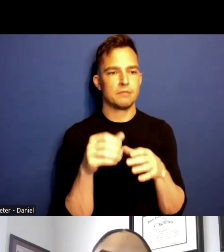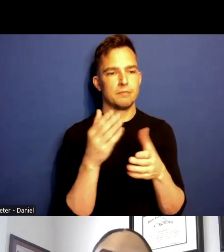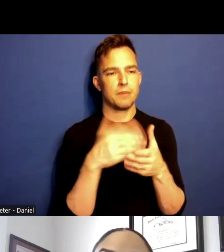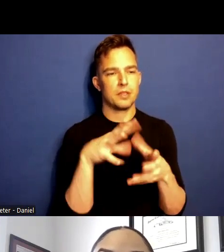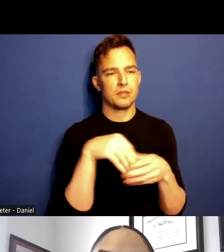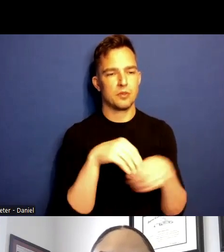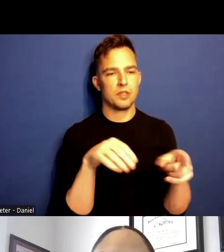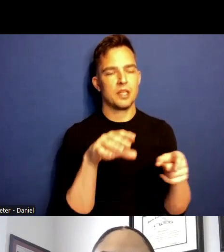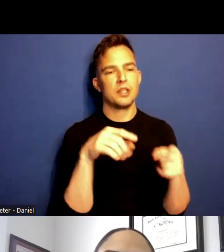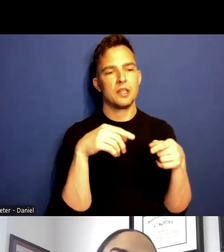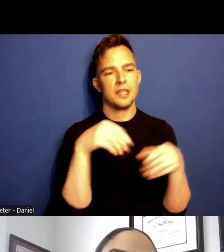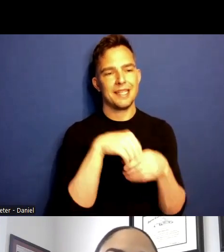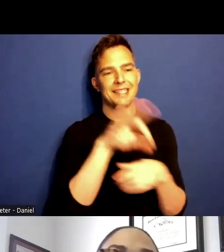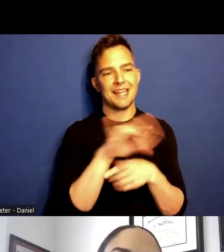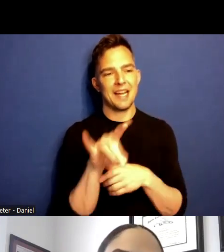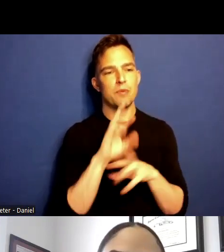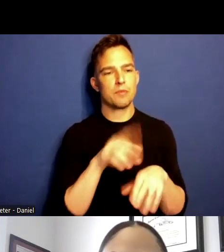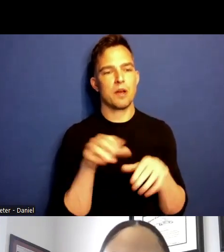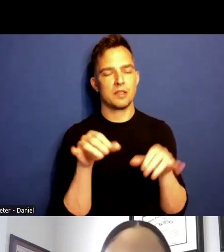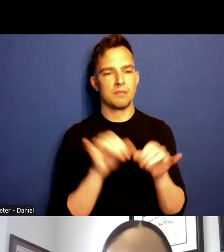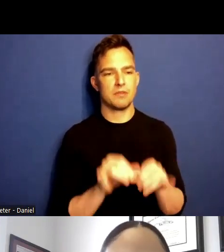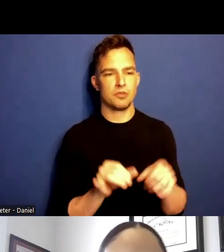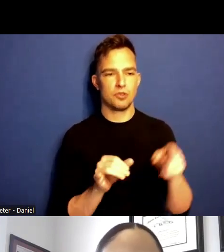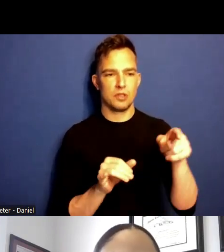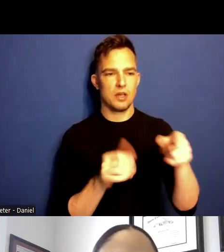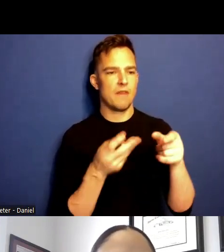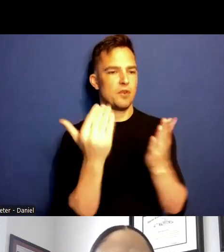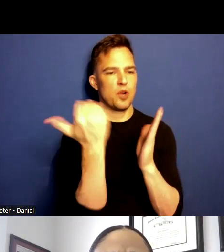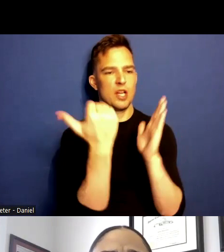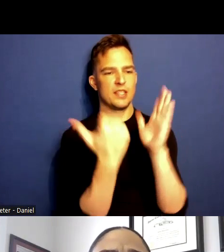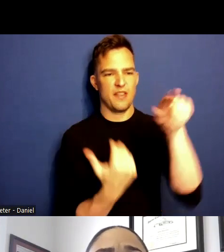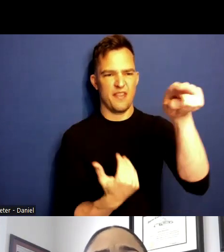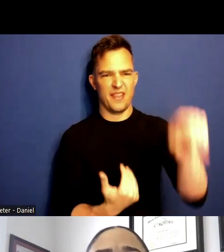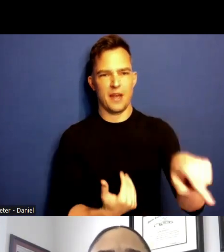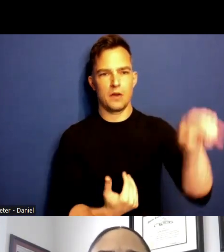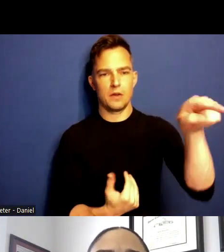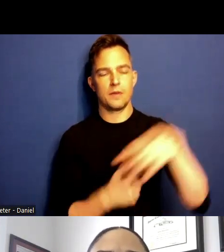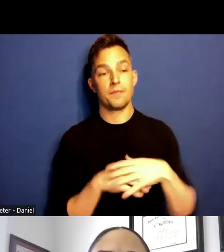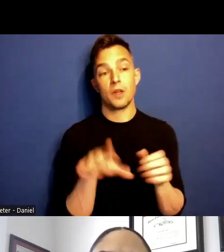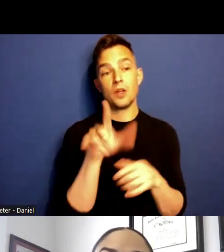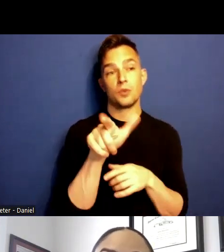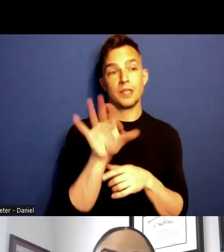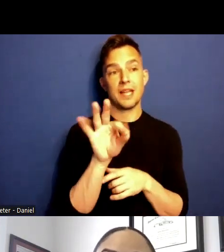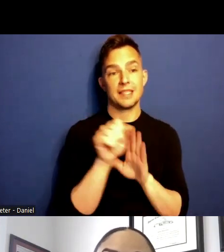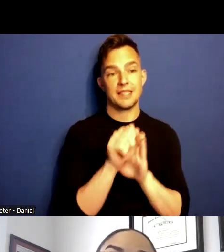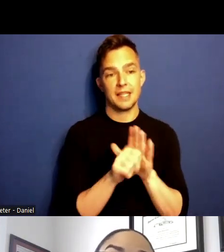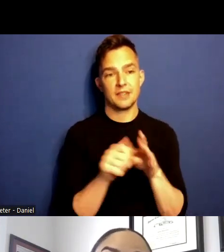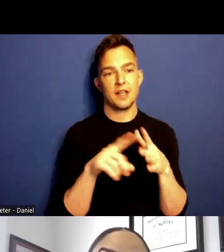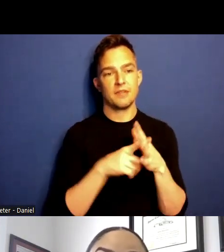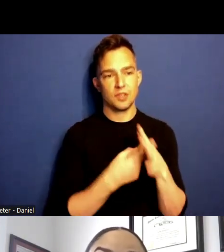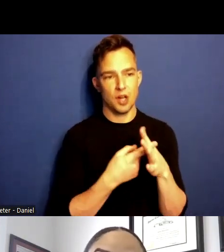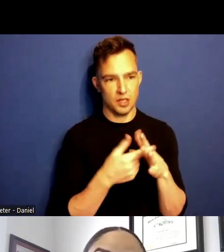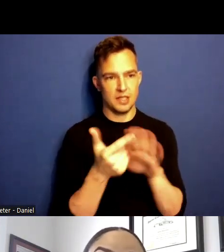988 crisis response measures, and a few of those are listed here. So 29 states have enacted legislation